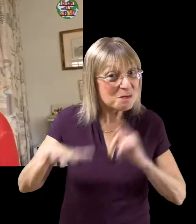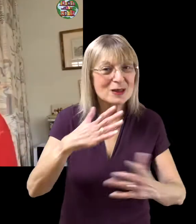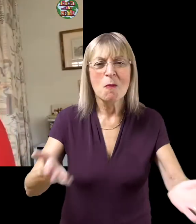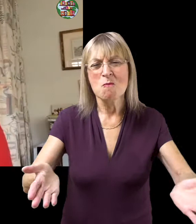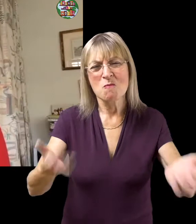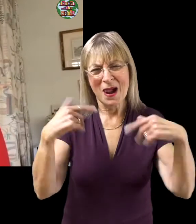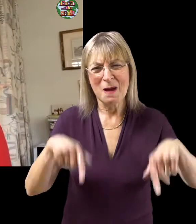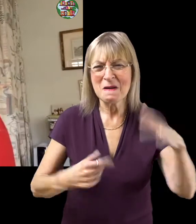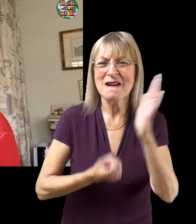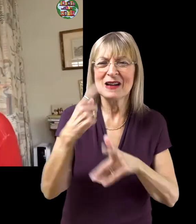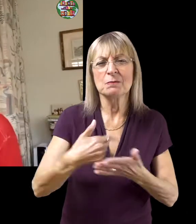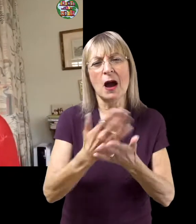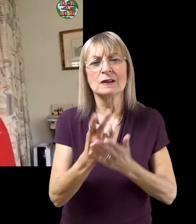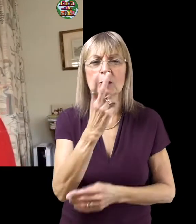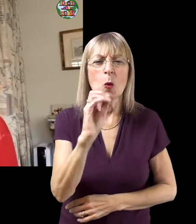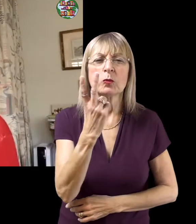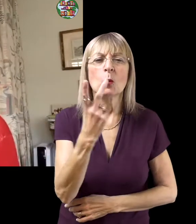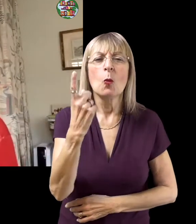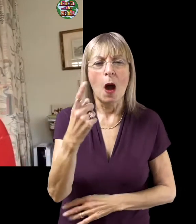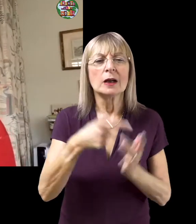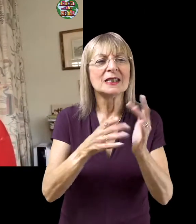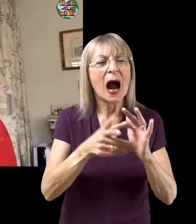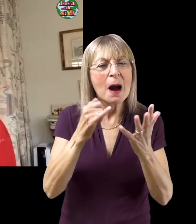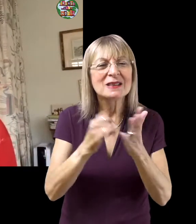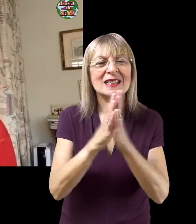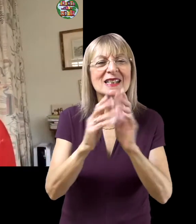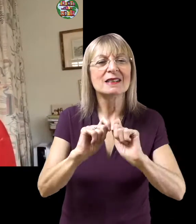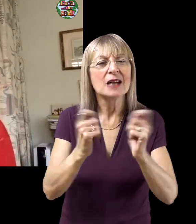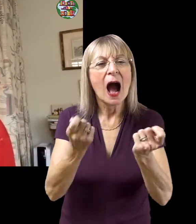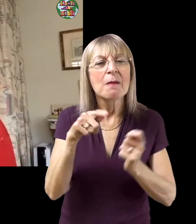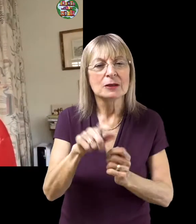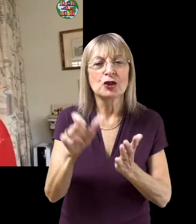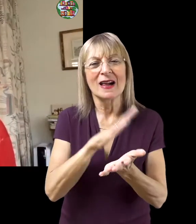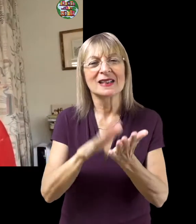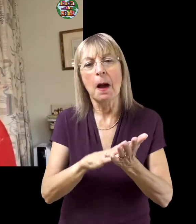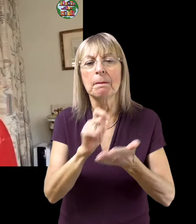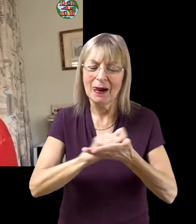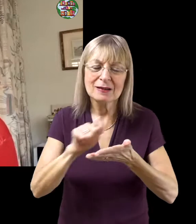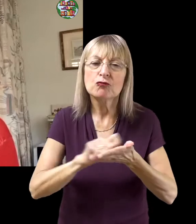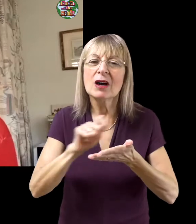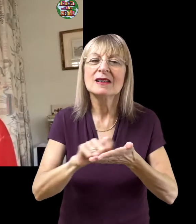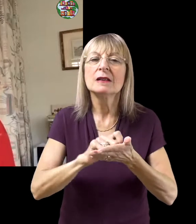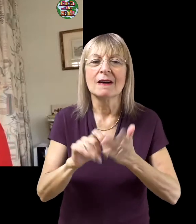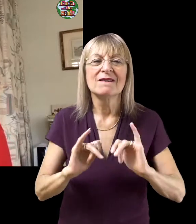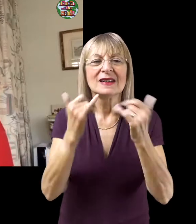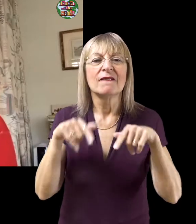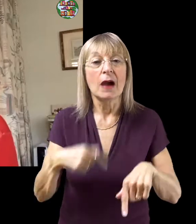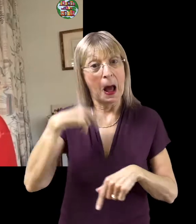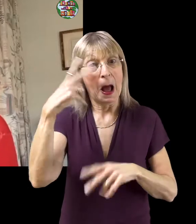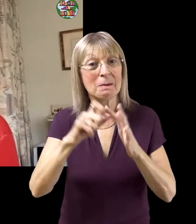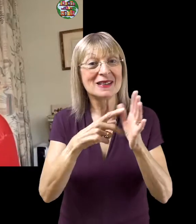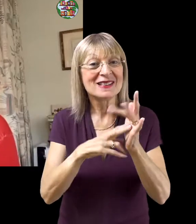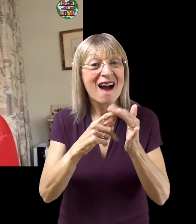Hello, everyone, and a very warm welcome to this event as part of the 2021 Sunday Times Cheltenham Literature Festival.